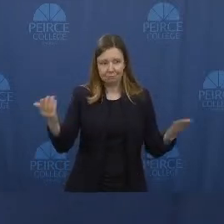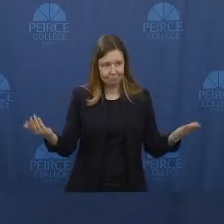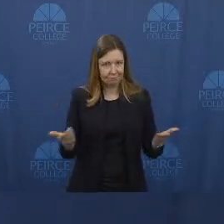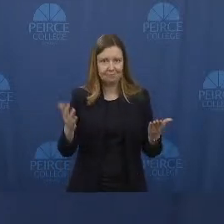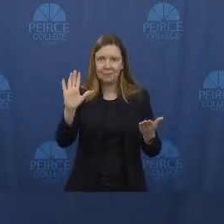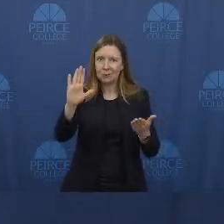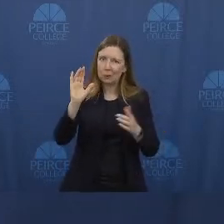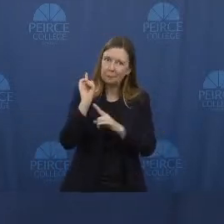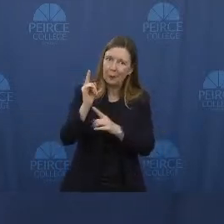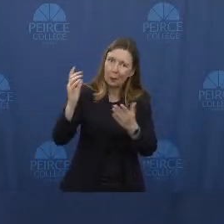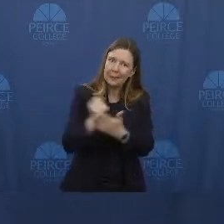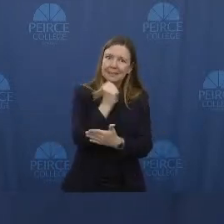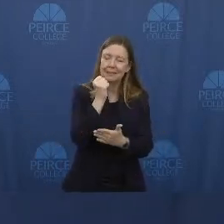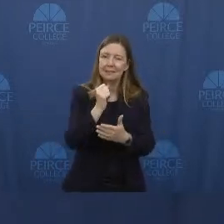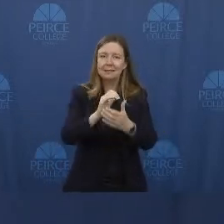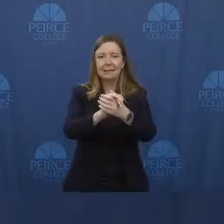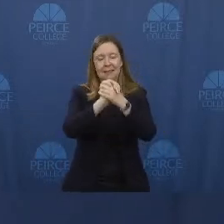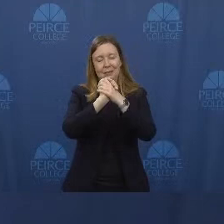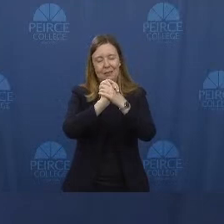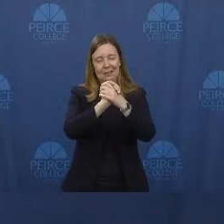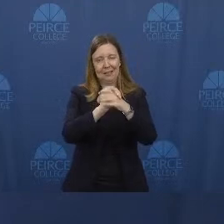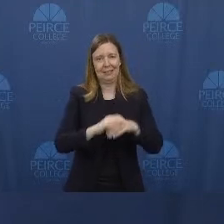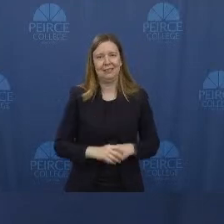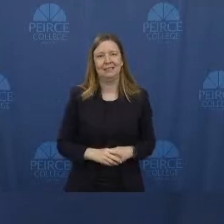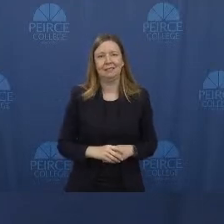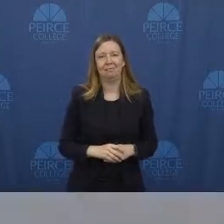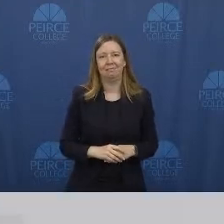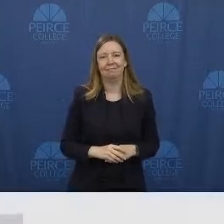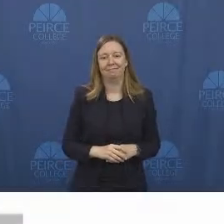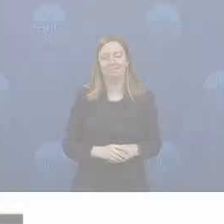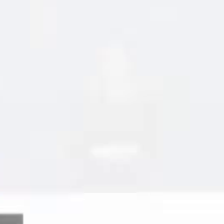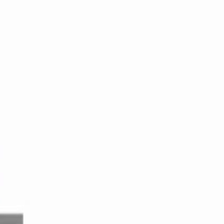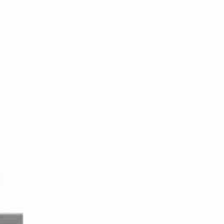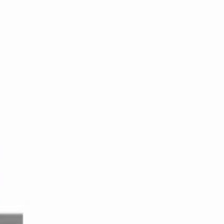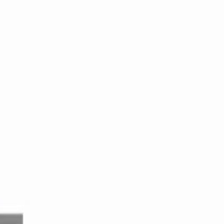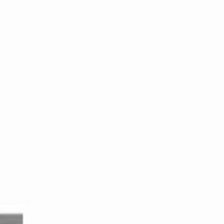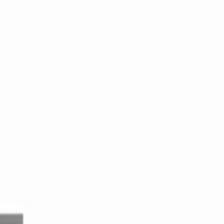your moment. Congratulations.